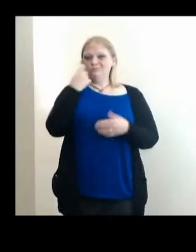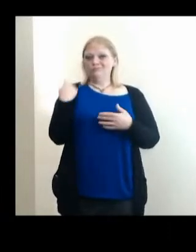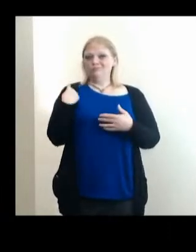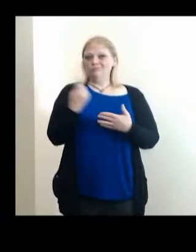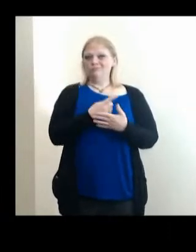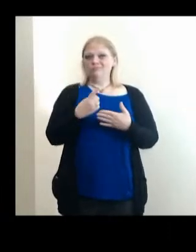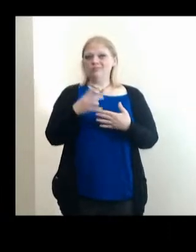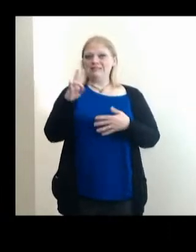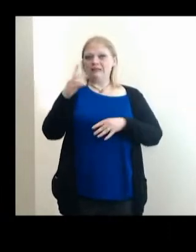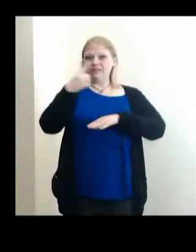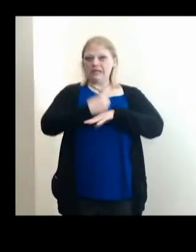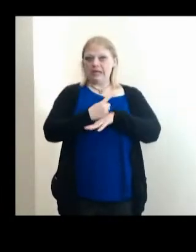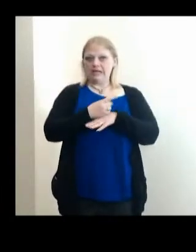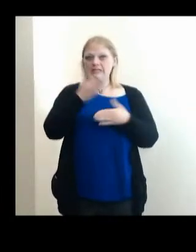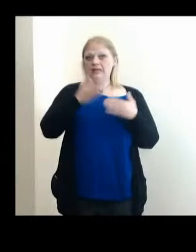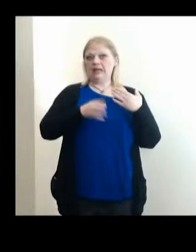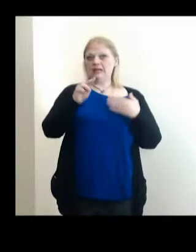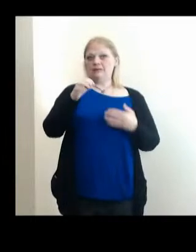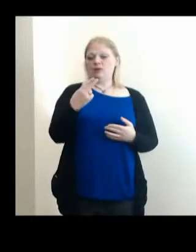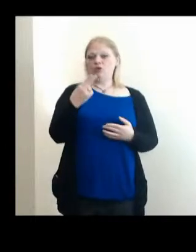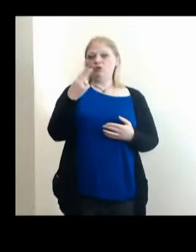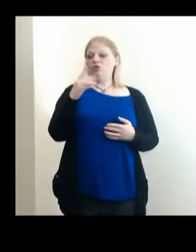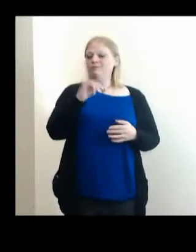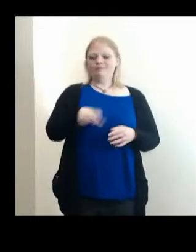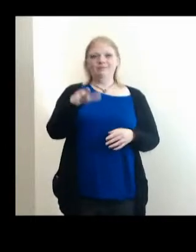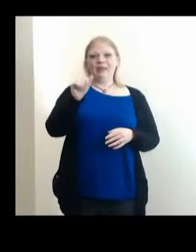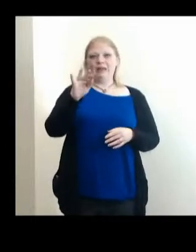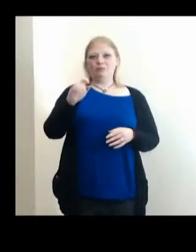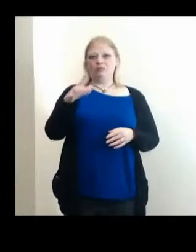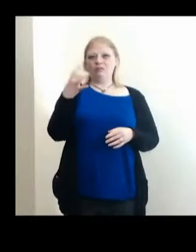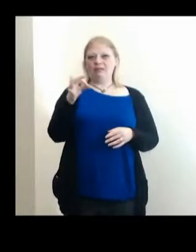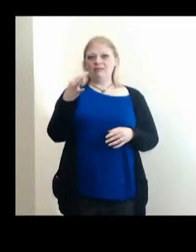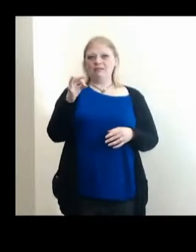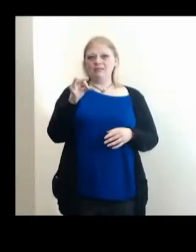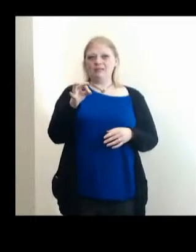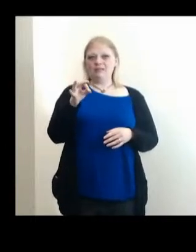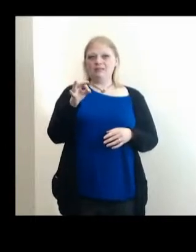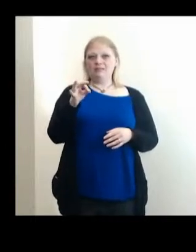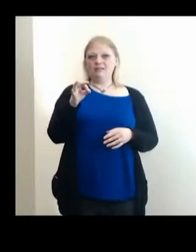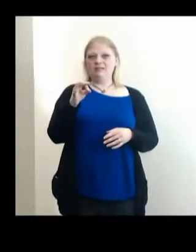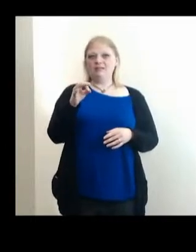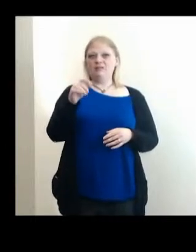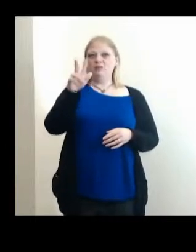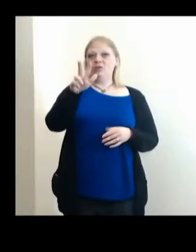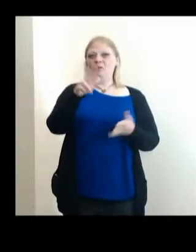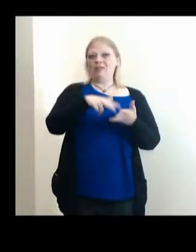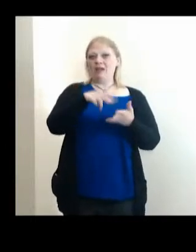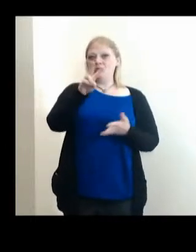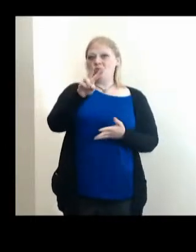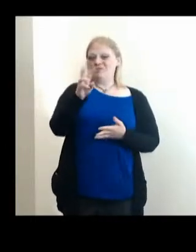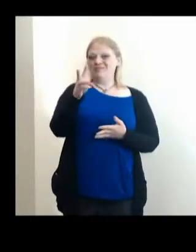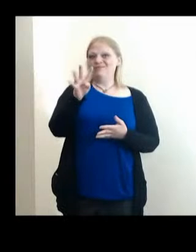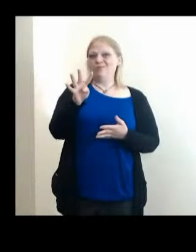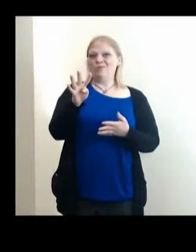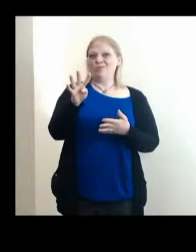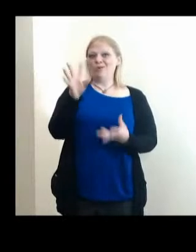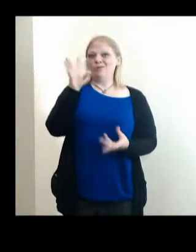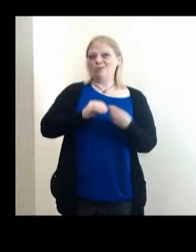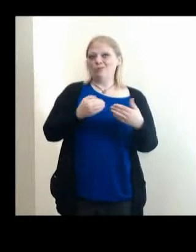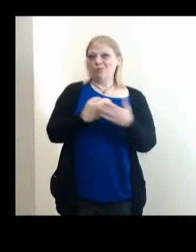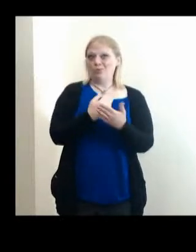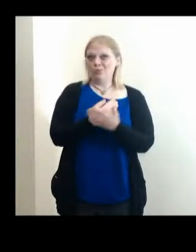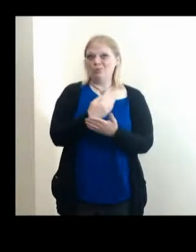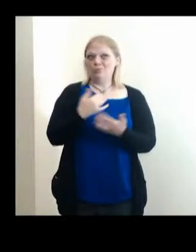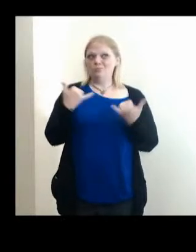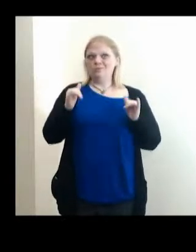through the 7 days that were ending on the 19th, there were 3,264 total new cases. So we're still seeing some very high case